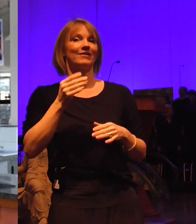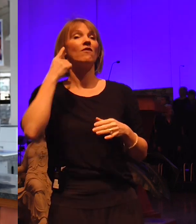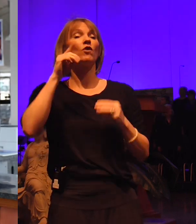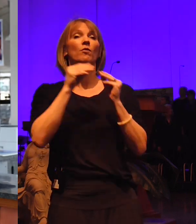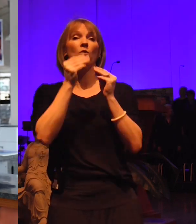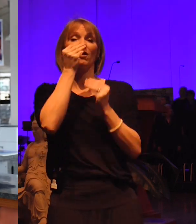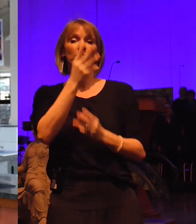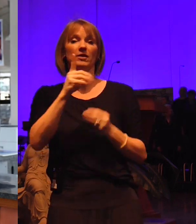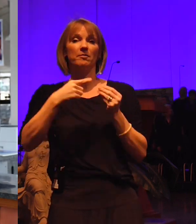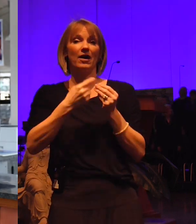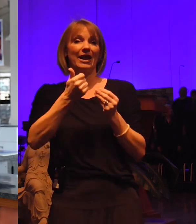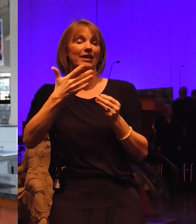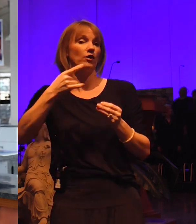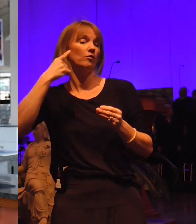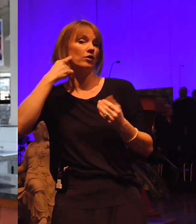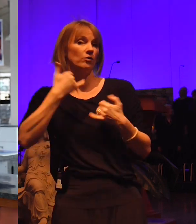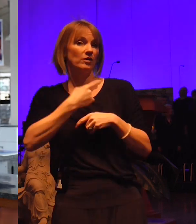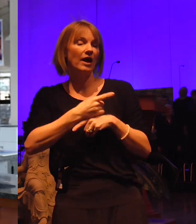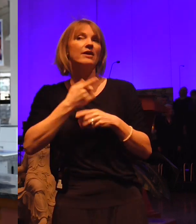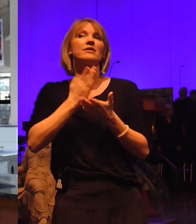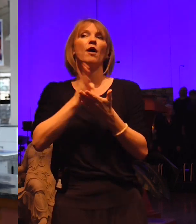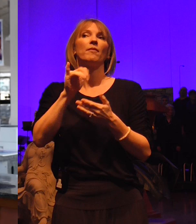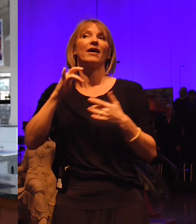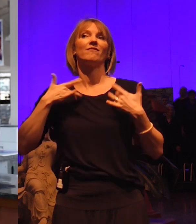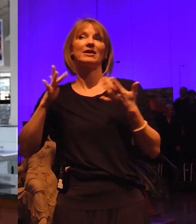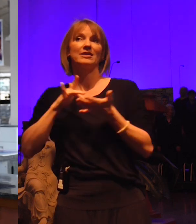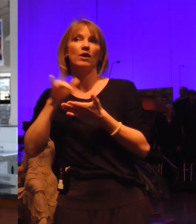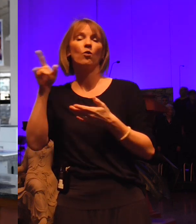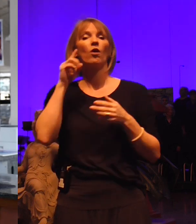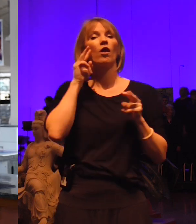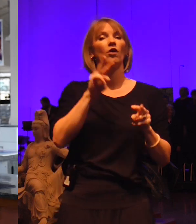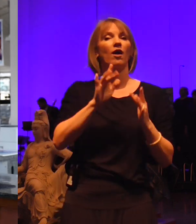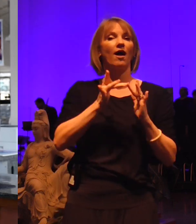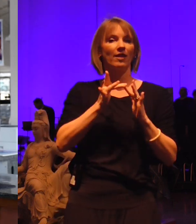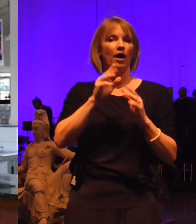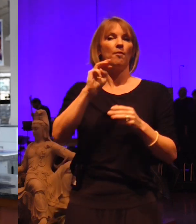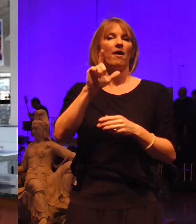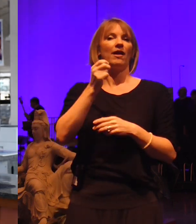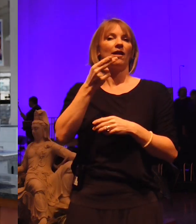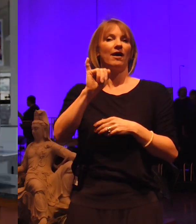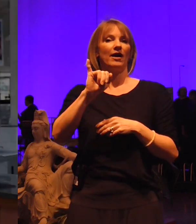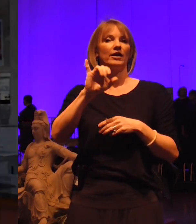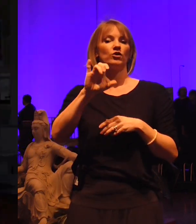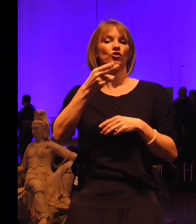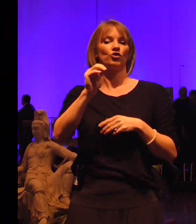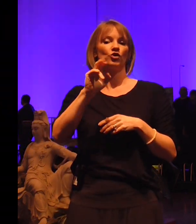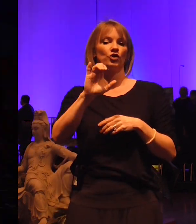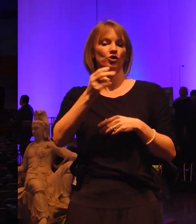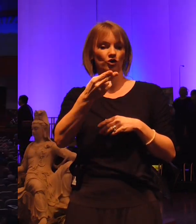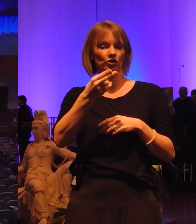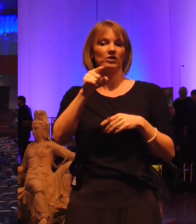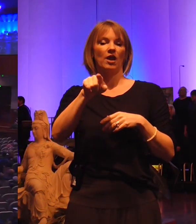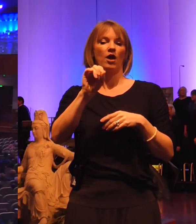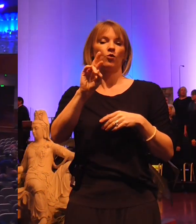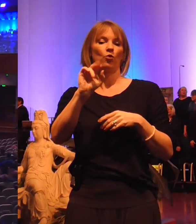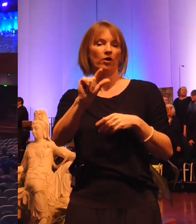information about anything you've heard today, stop by the event center or check us out online at milehighchurch.org.